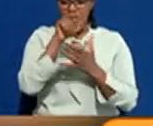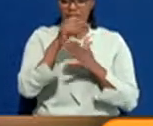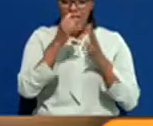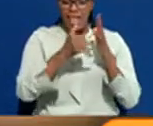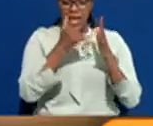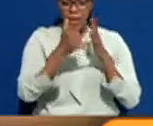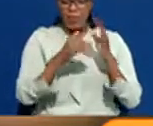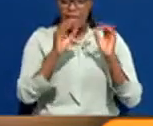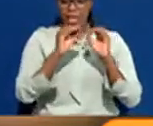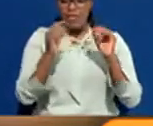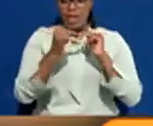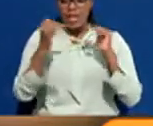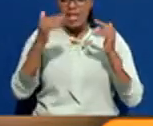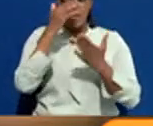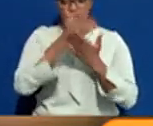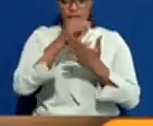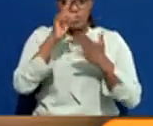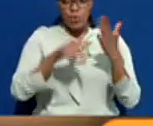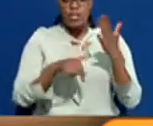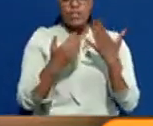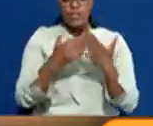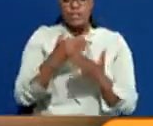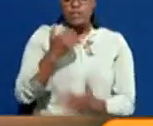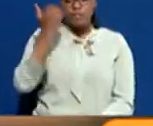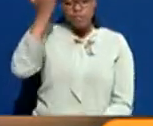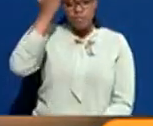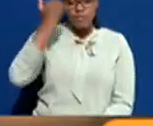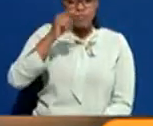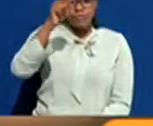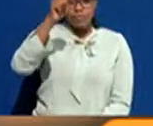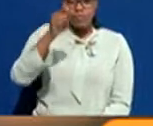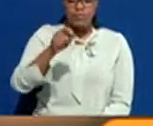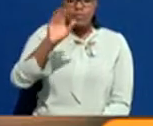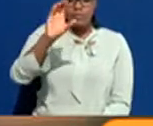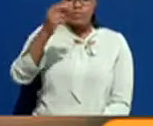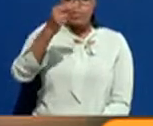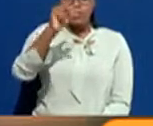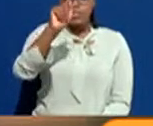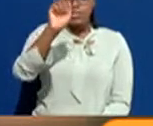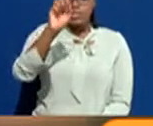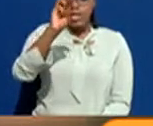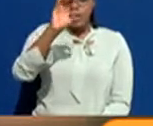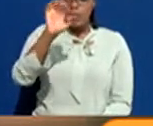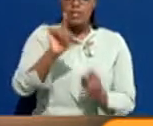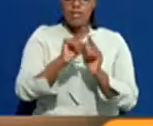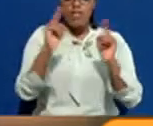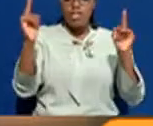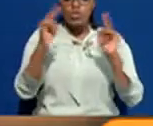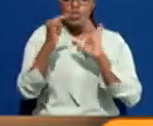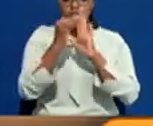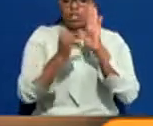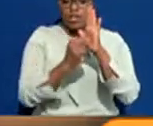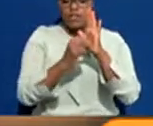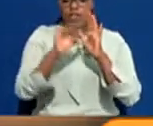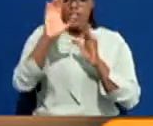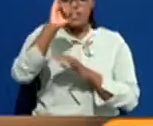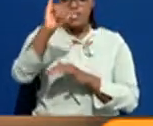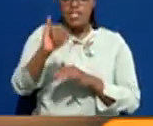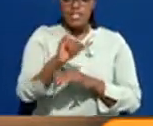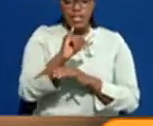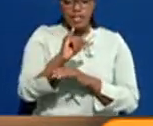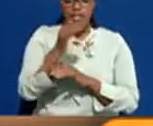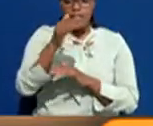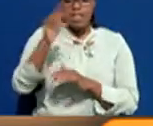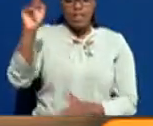recordings against the fact that Justice Said Chitembwe had even made the shortlist for Chief Justice of